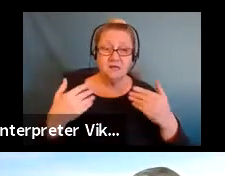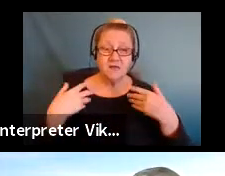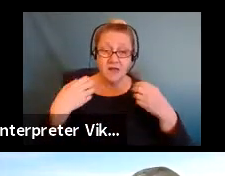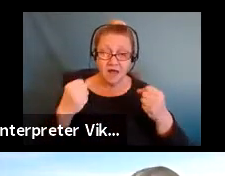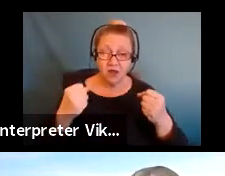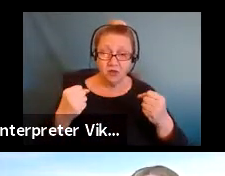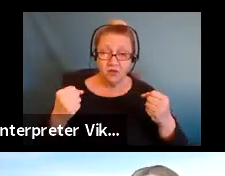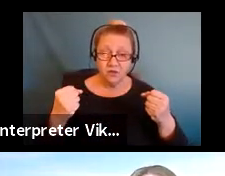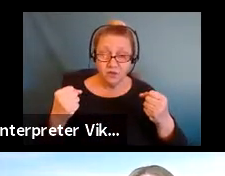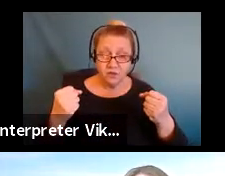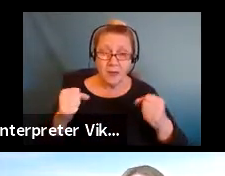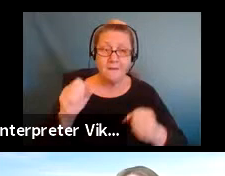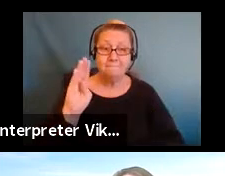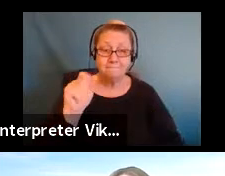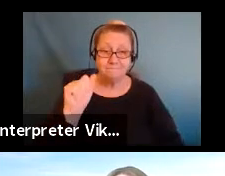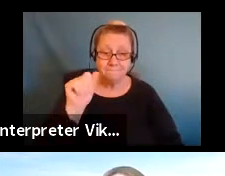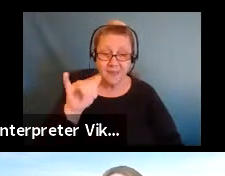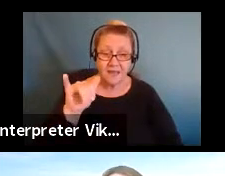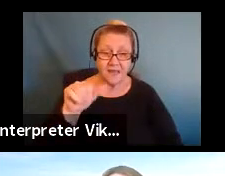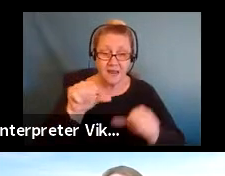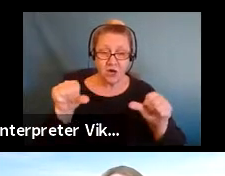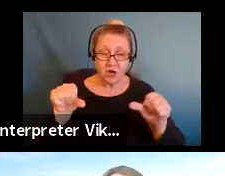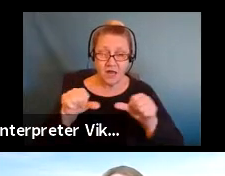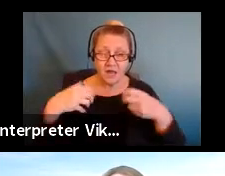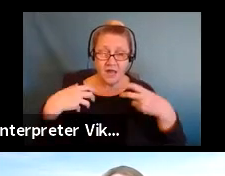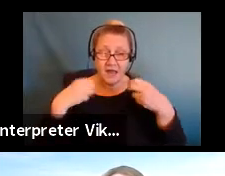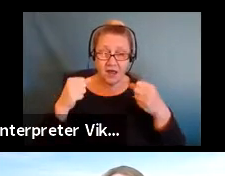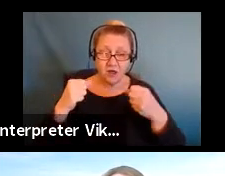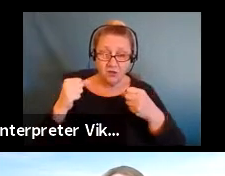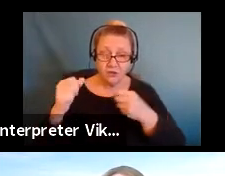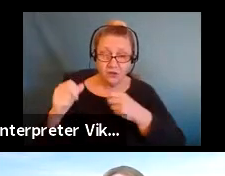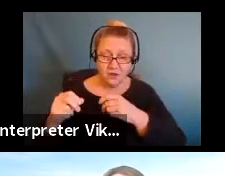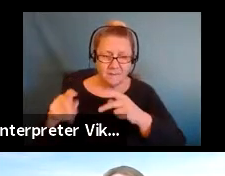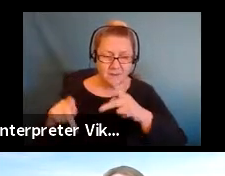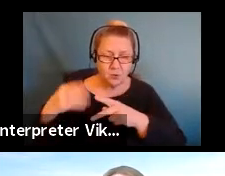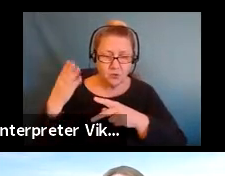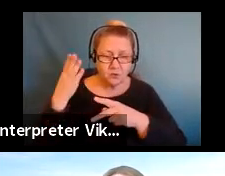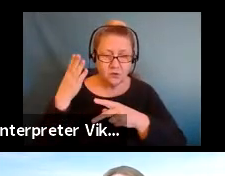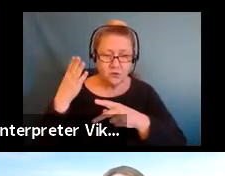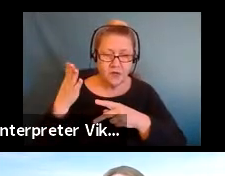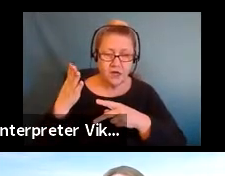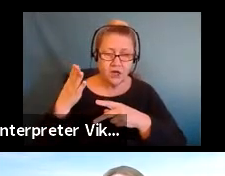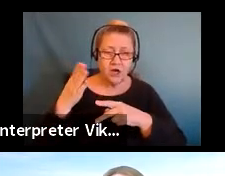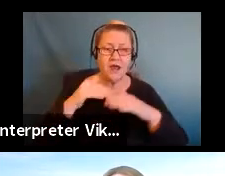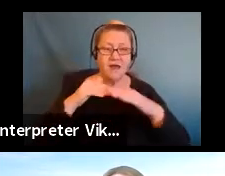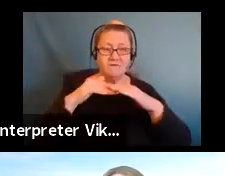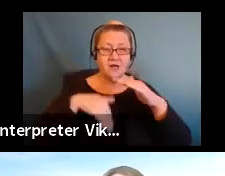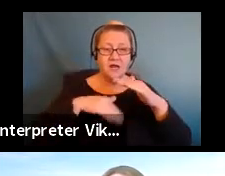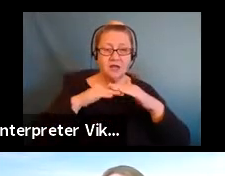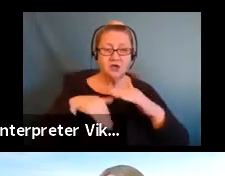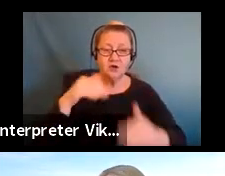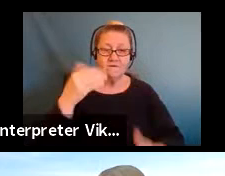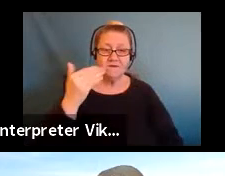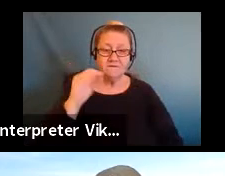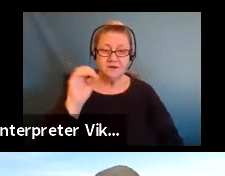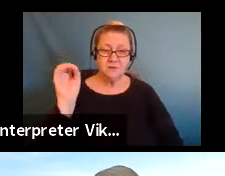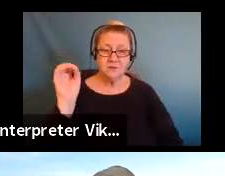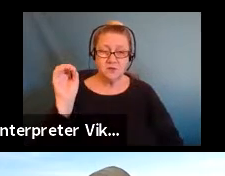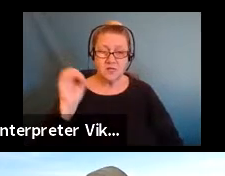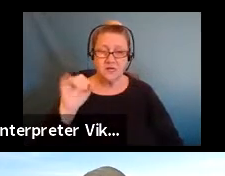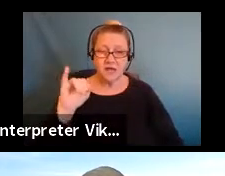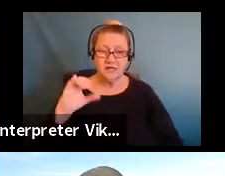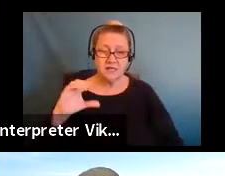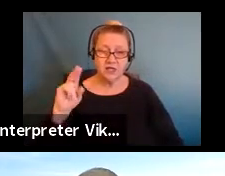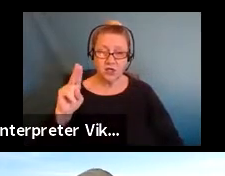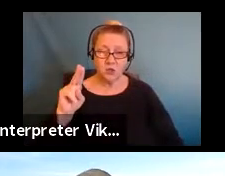that region, the Bay Area, has also gone under the 15% threshold of intensive care unit capacity.